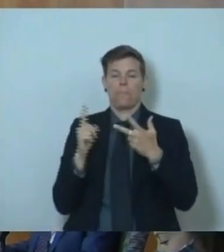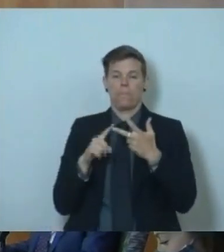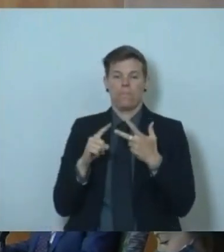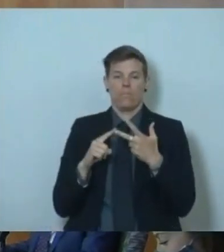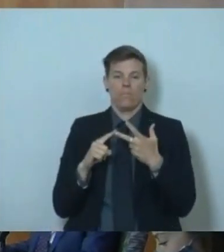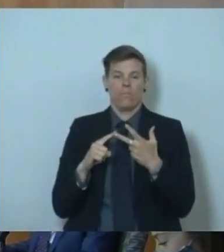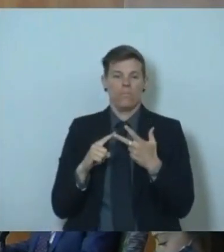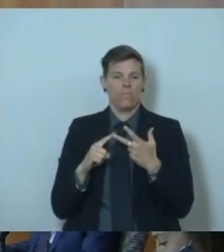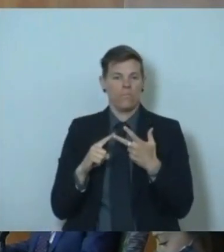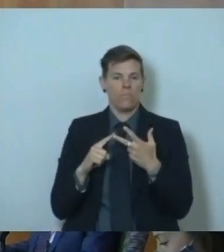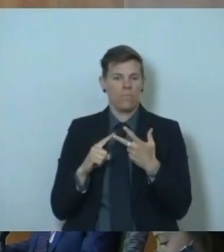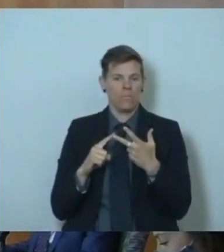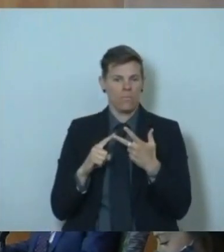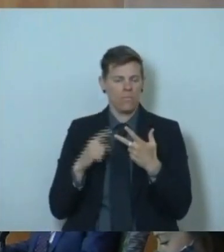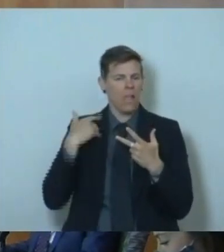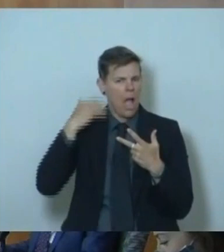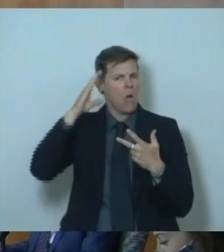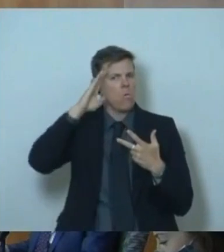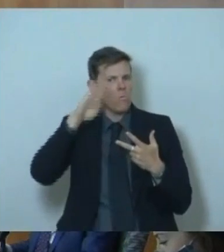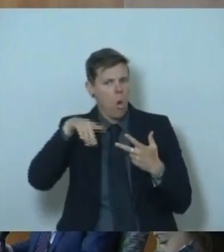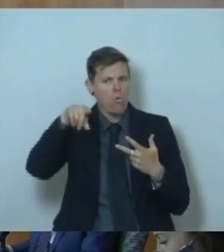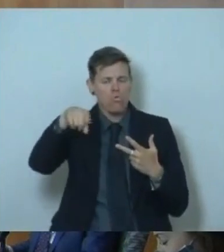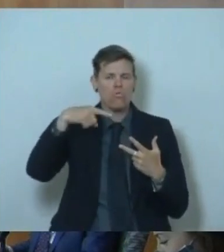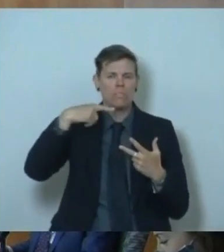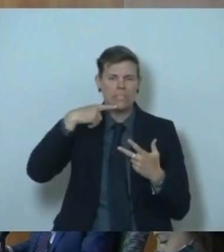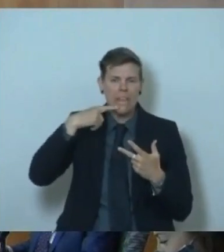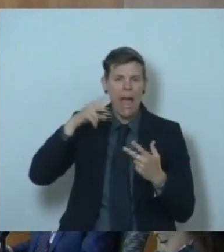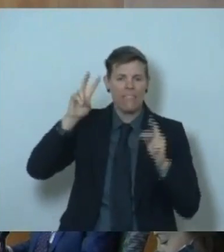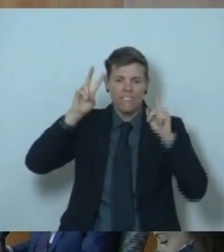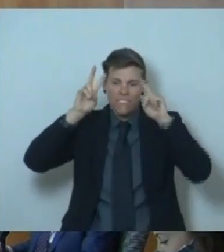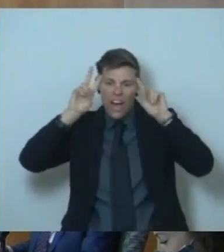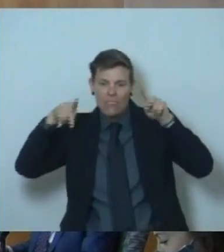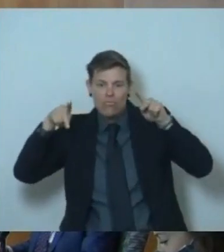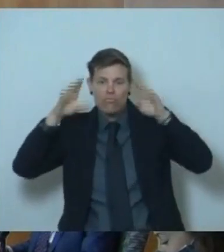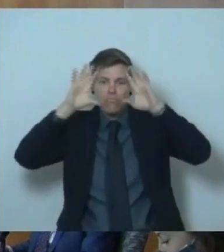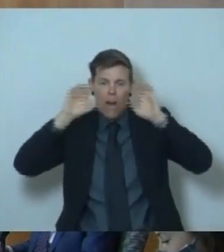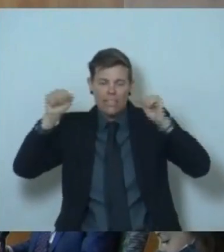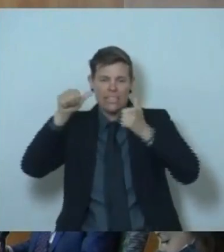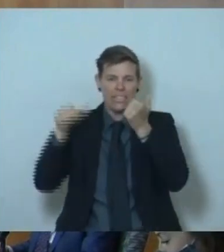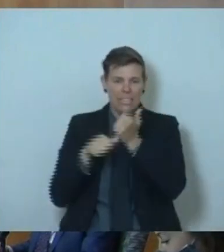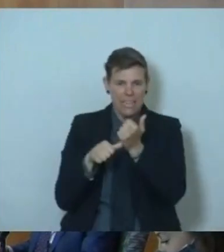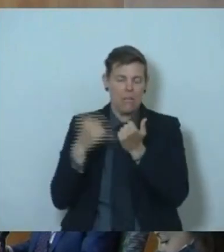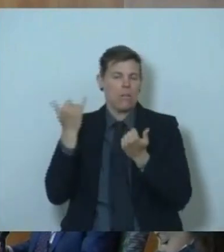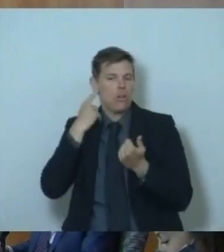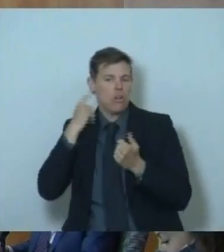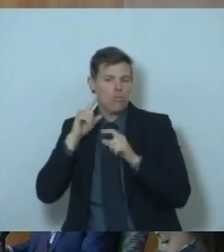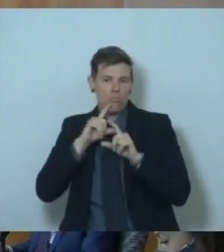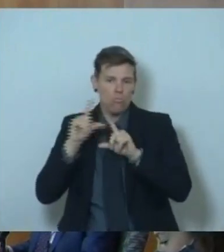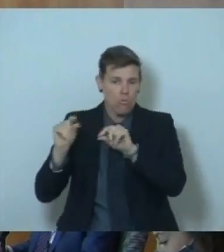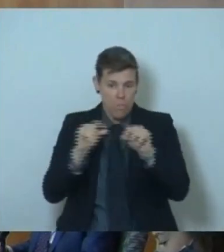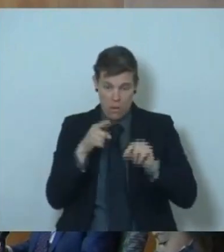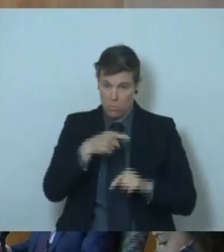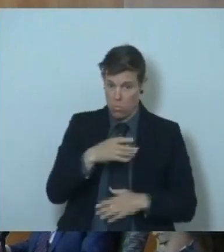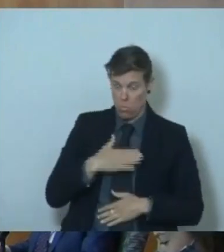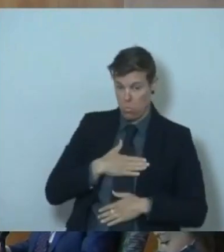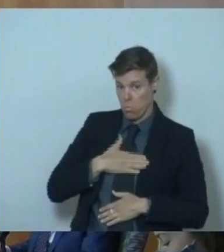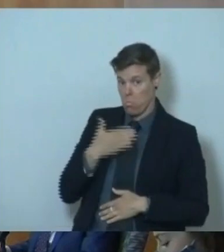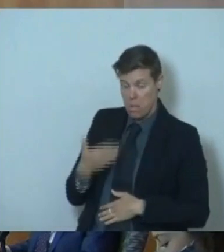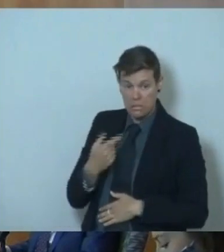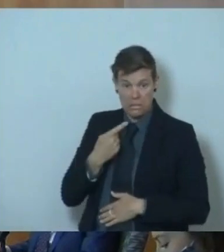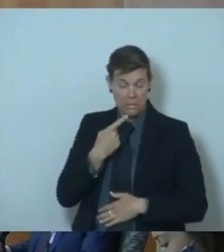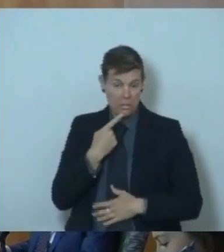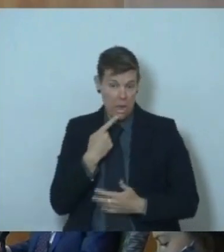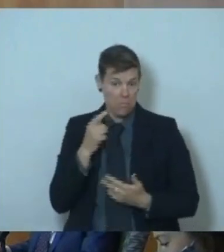is political speculation at this time, but are you willing to say one way or the other whether or not, if you were tapped to be